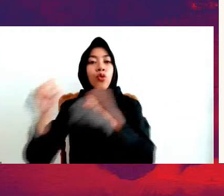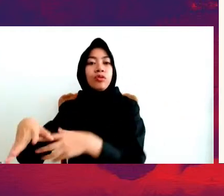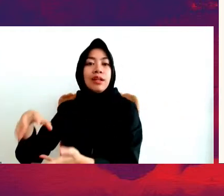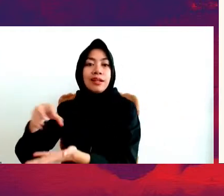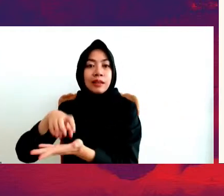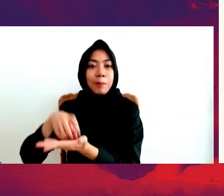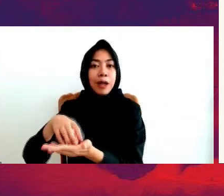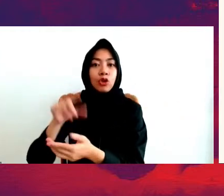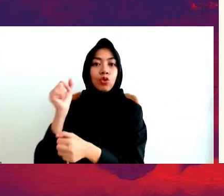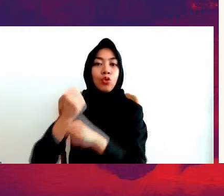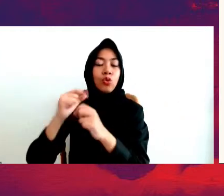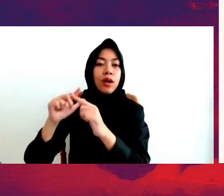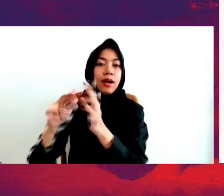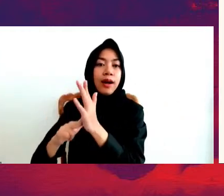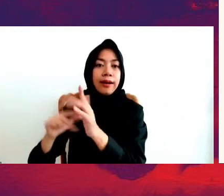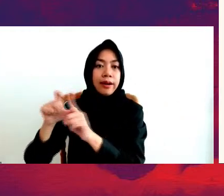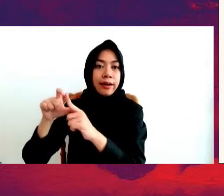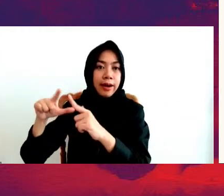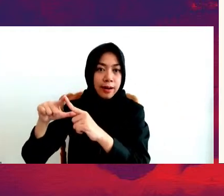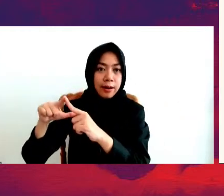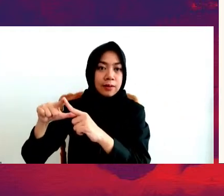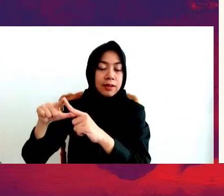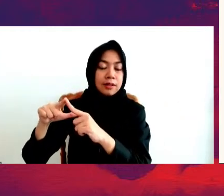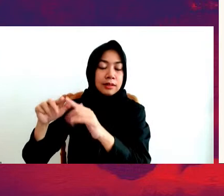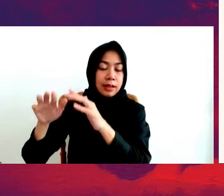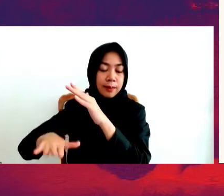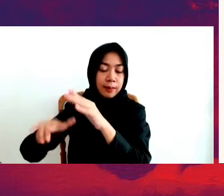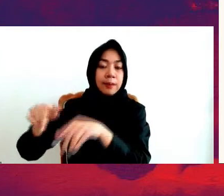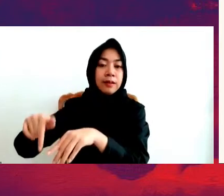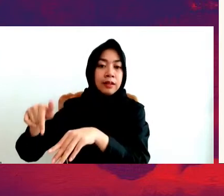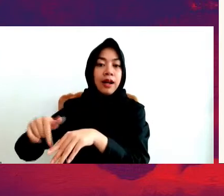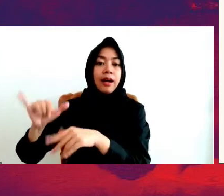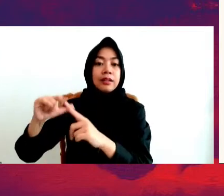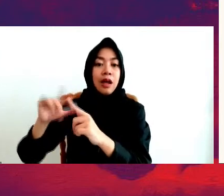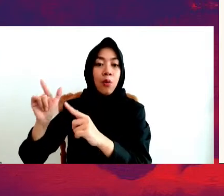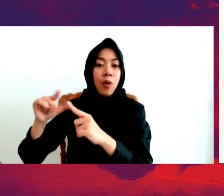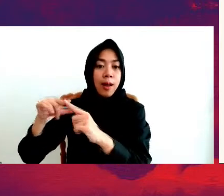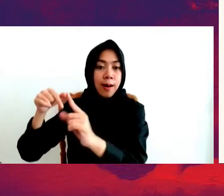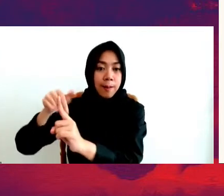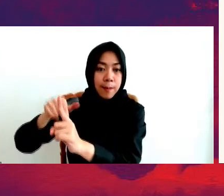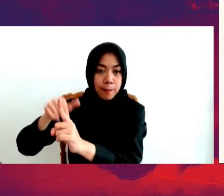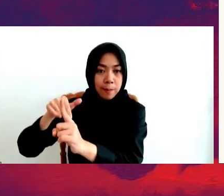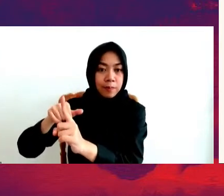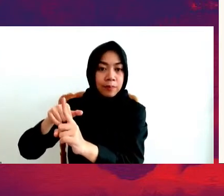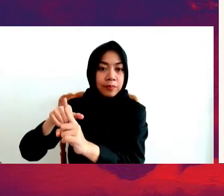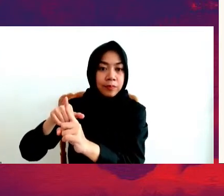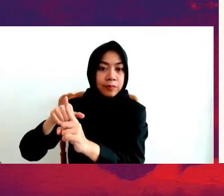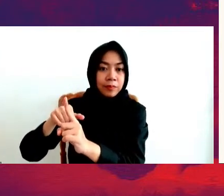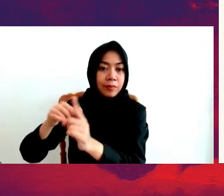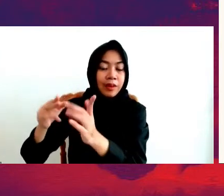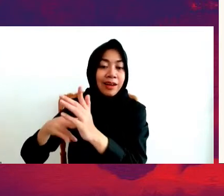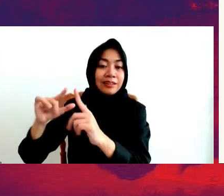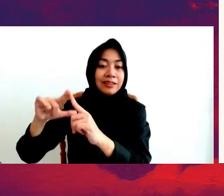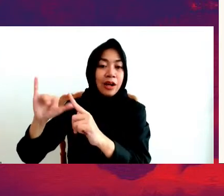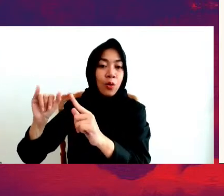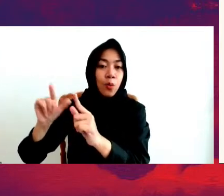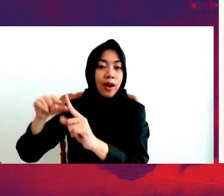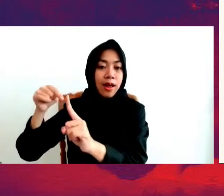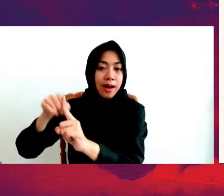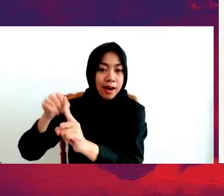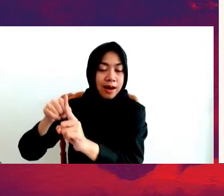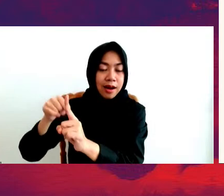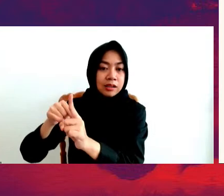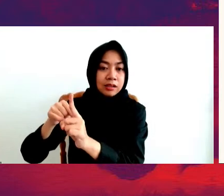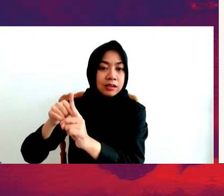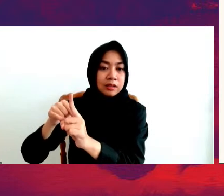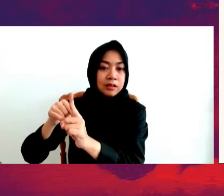we're going to build a deprivation profile for Yawala. Yawala and her family is deprived in